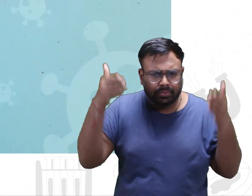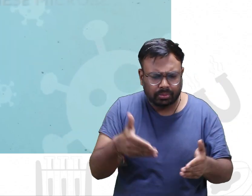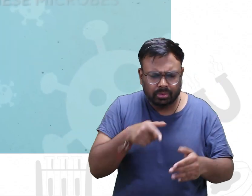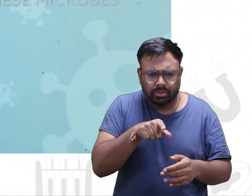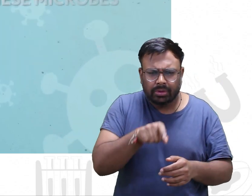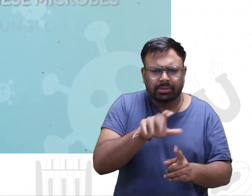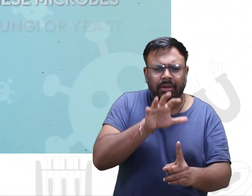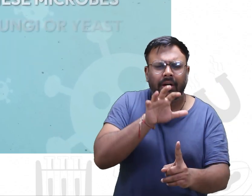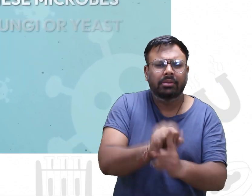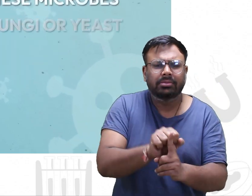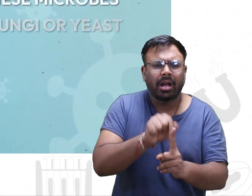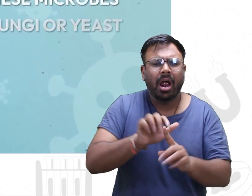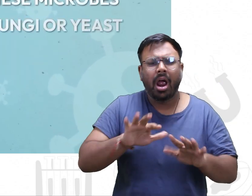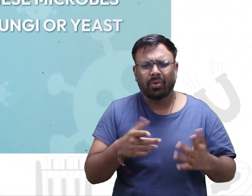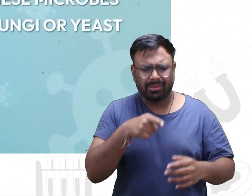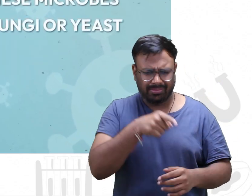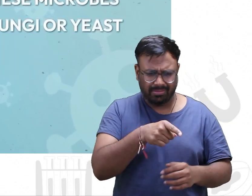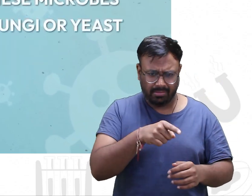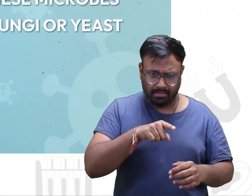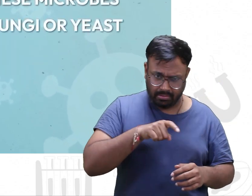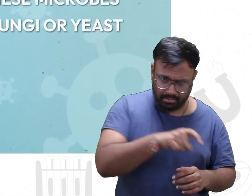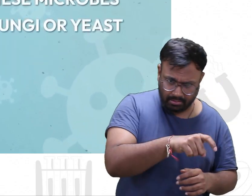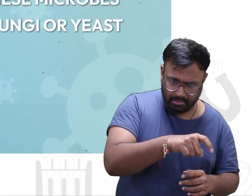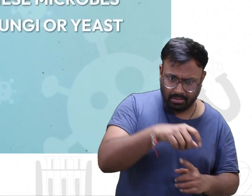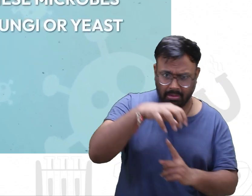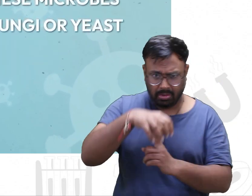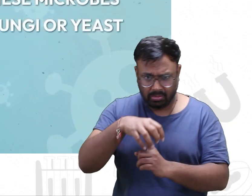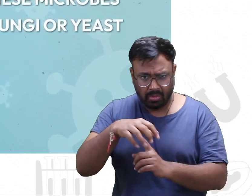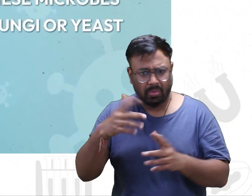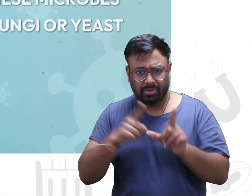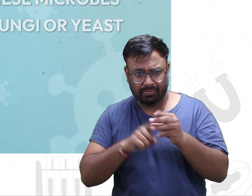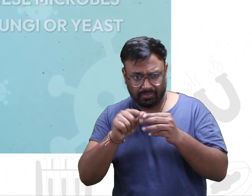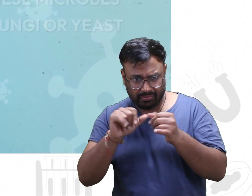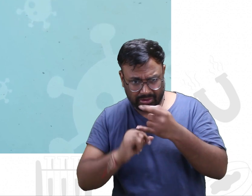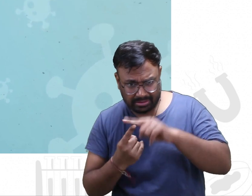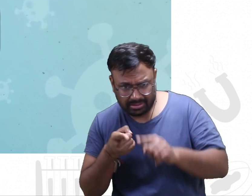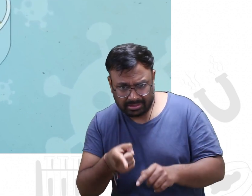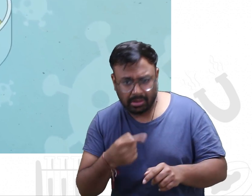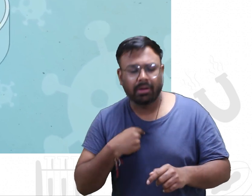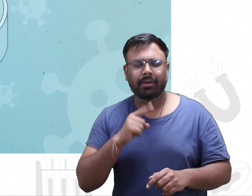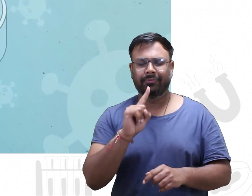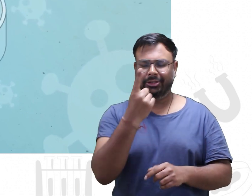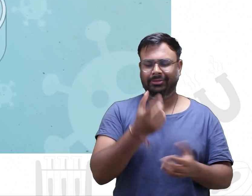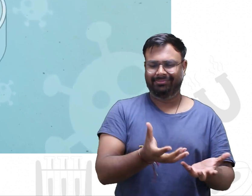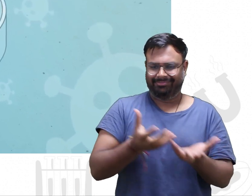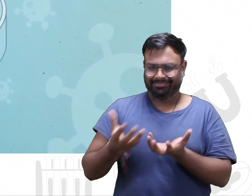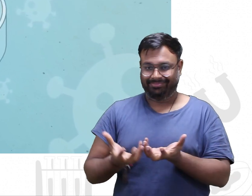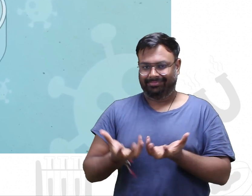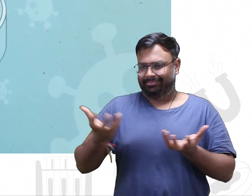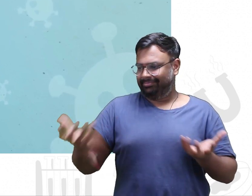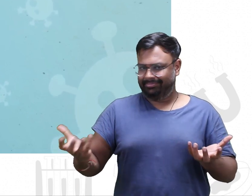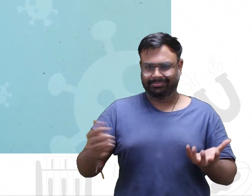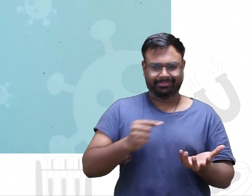So our focus is to identify these microbes, whether they are bacteria, fungi, or yeast. So, in doing that, we